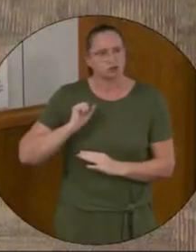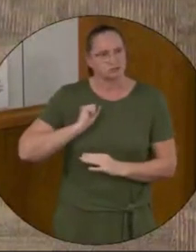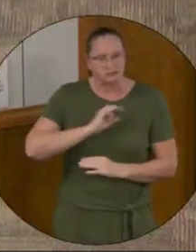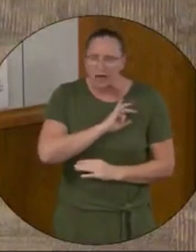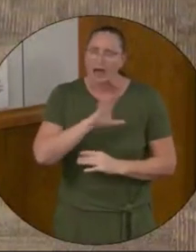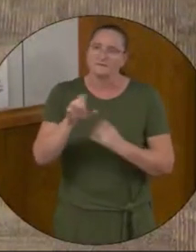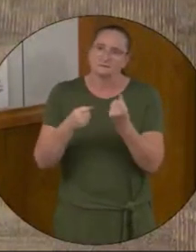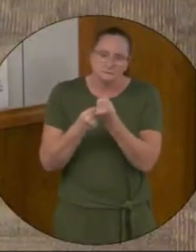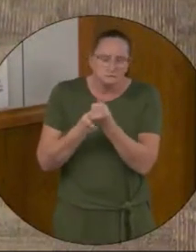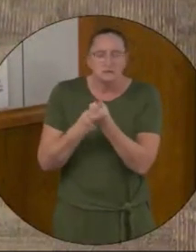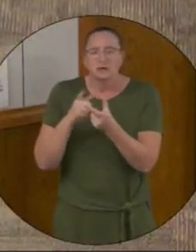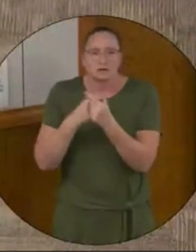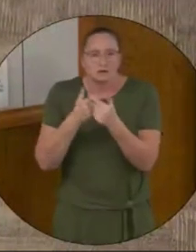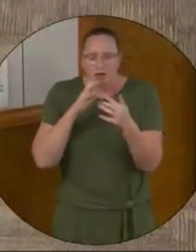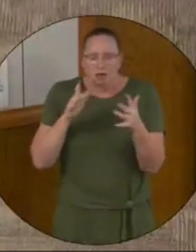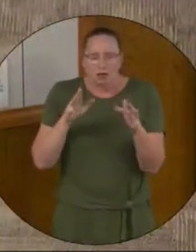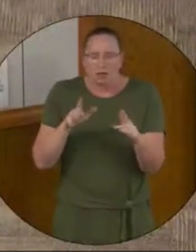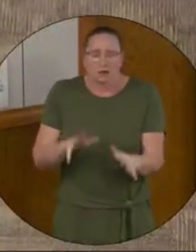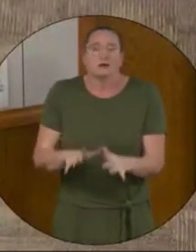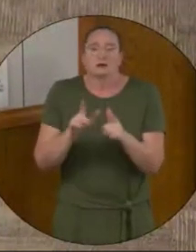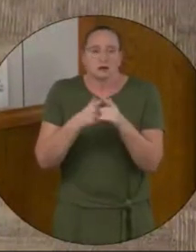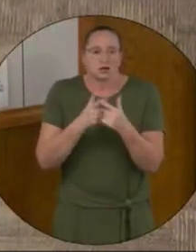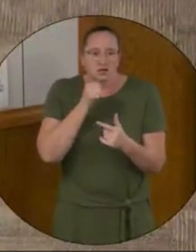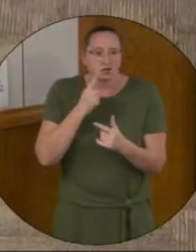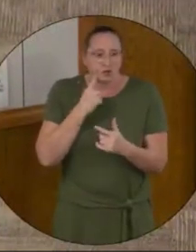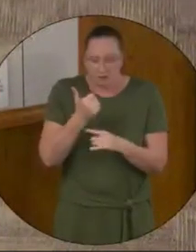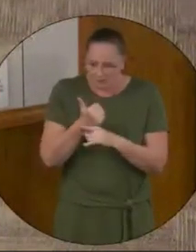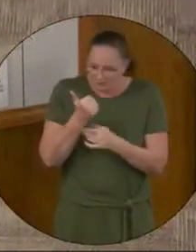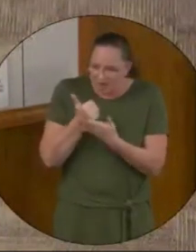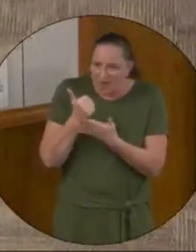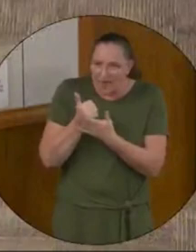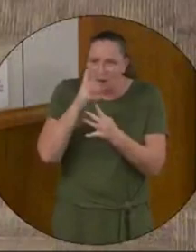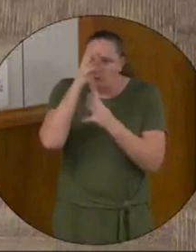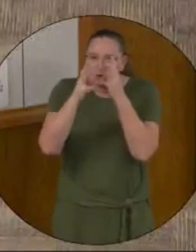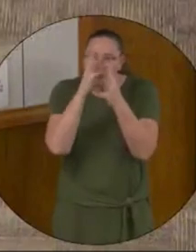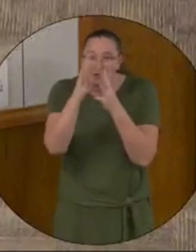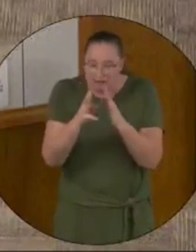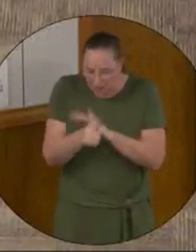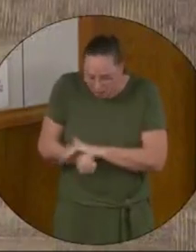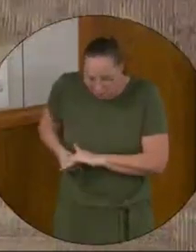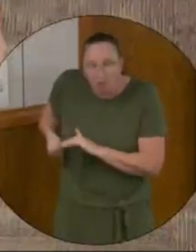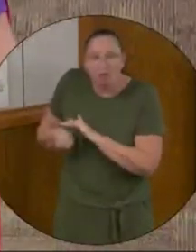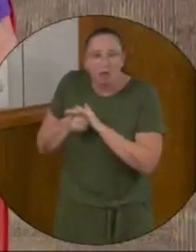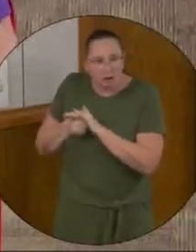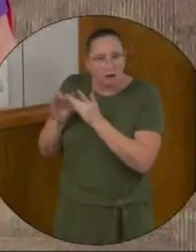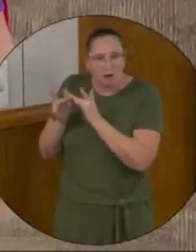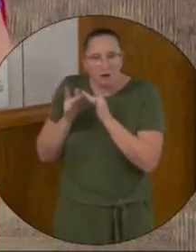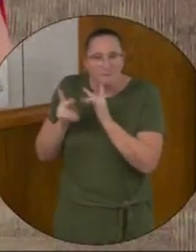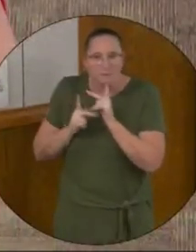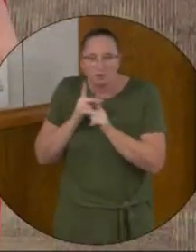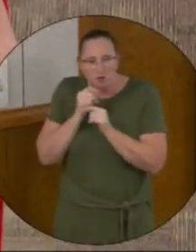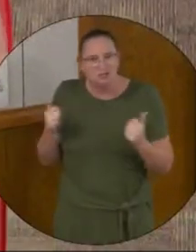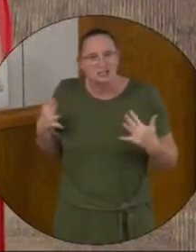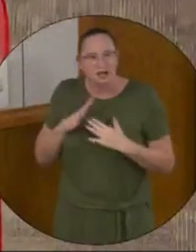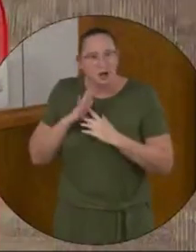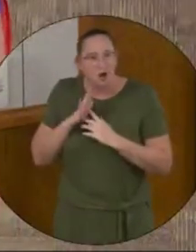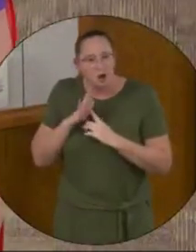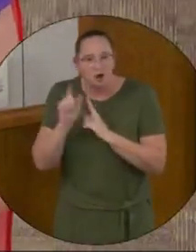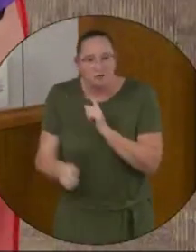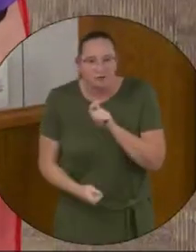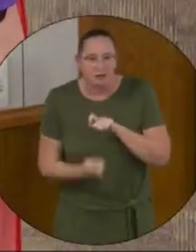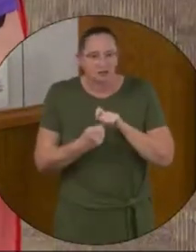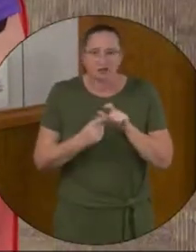ground. As a board, you have helped create an underground network of communication because people are so afraid of retaliation in this district, they're